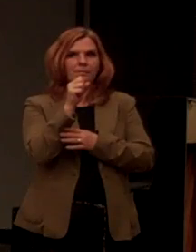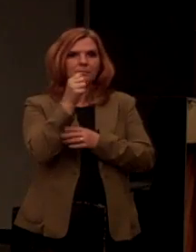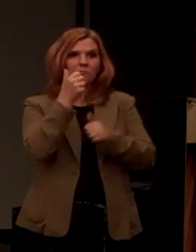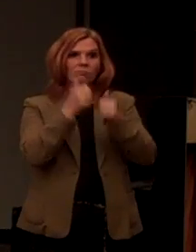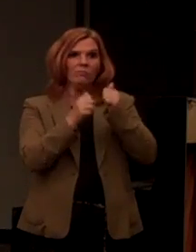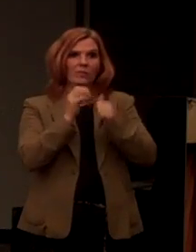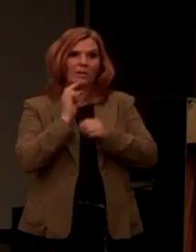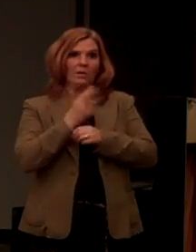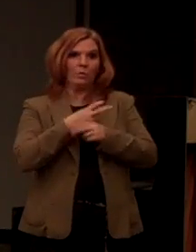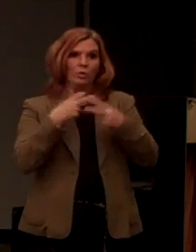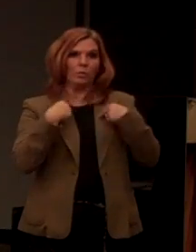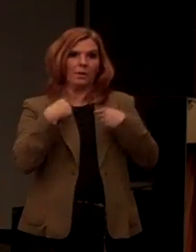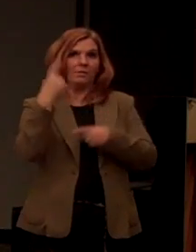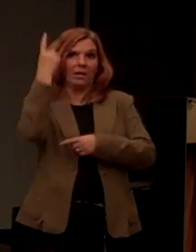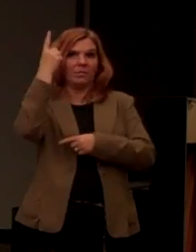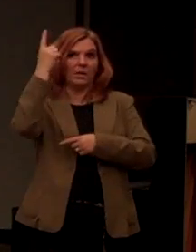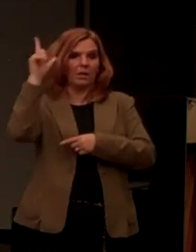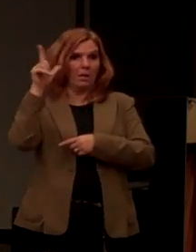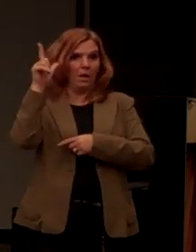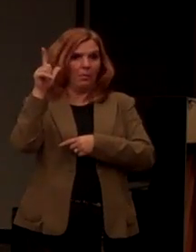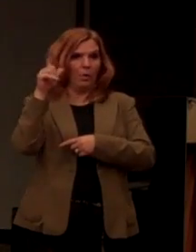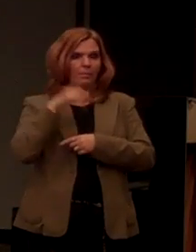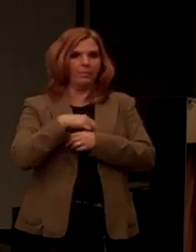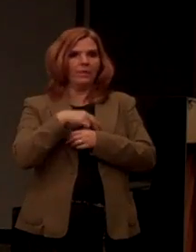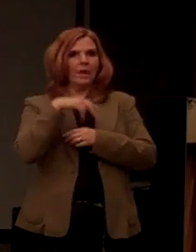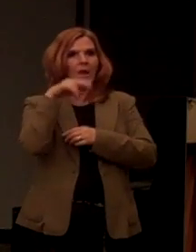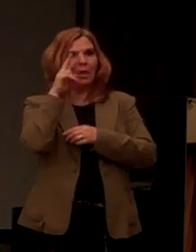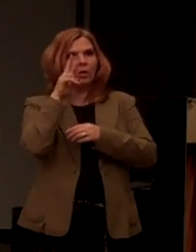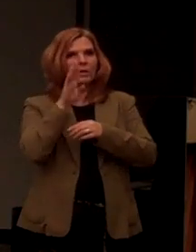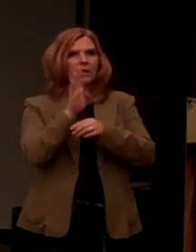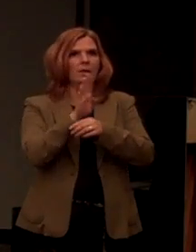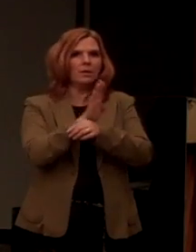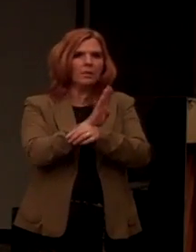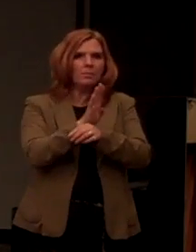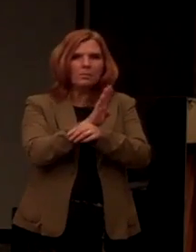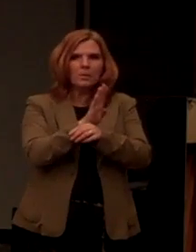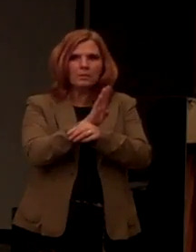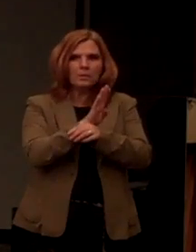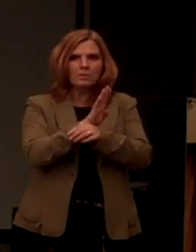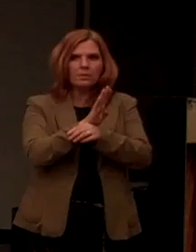which we have upstairs, I looked in the manufacturing